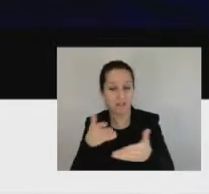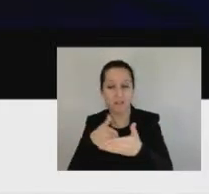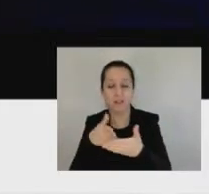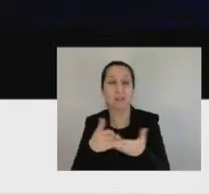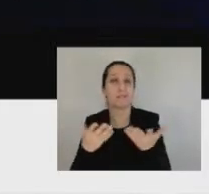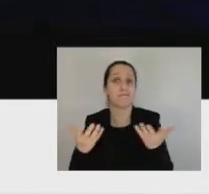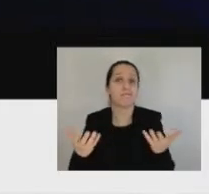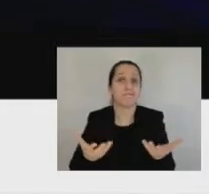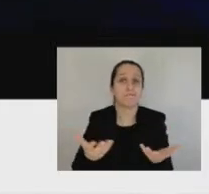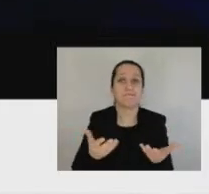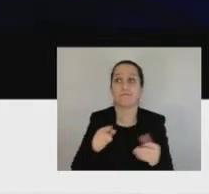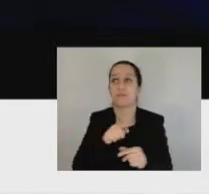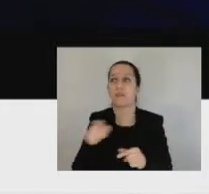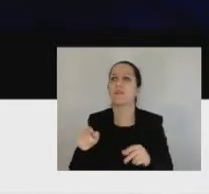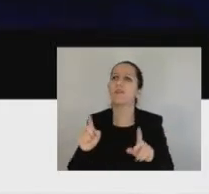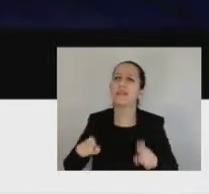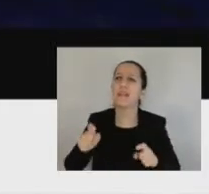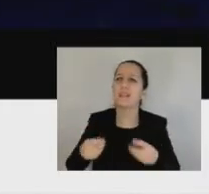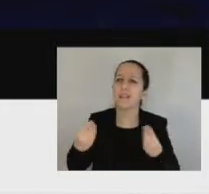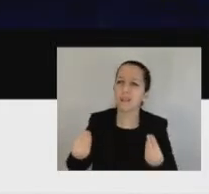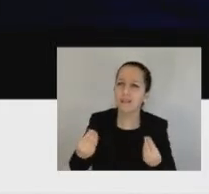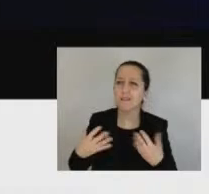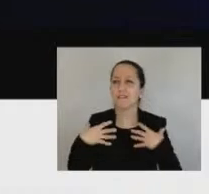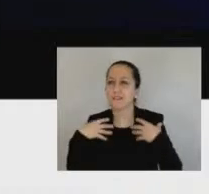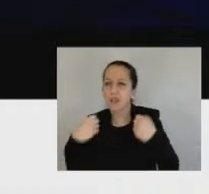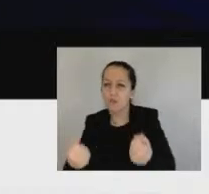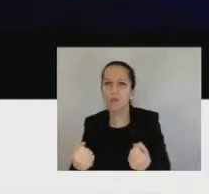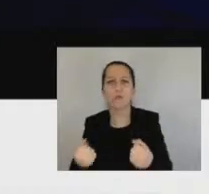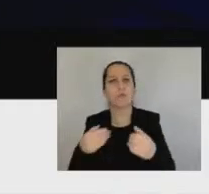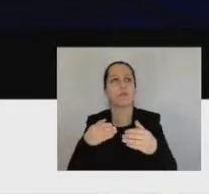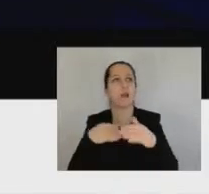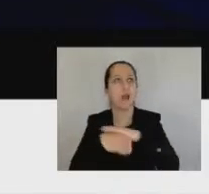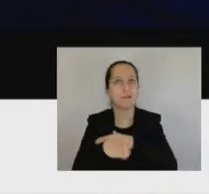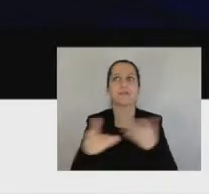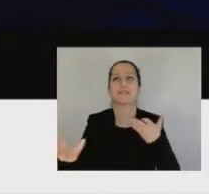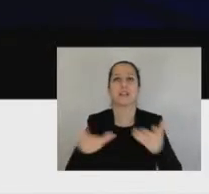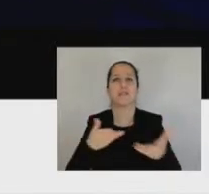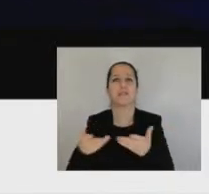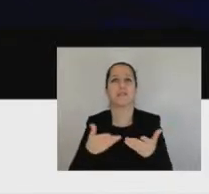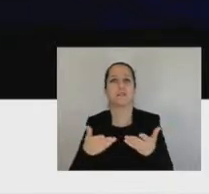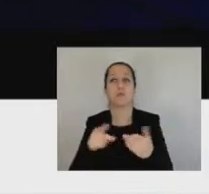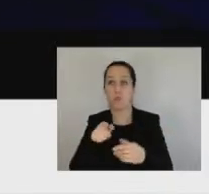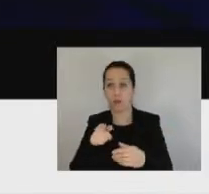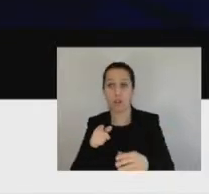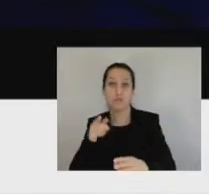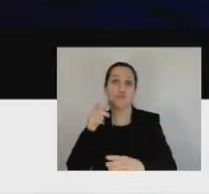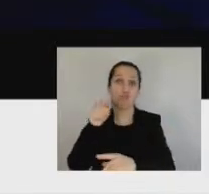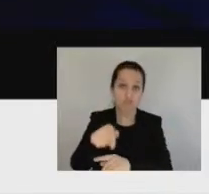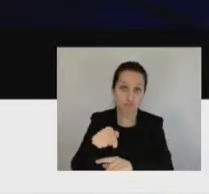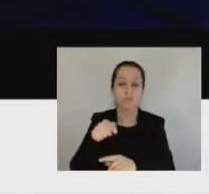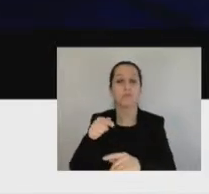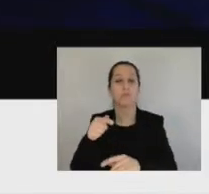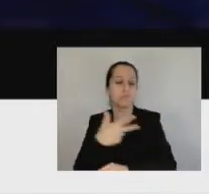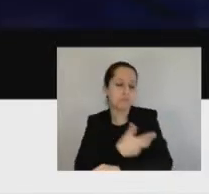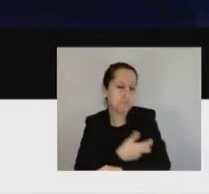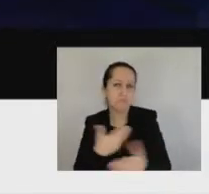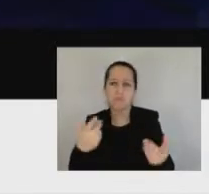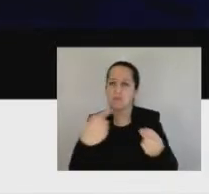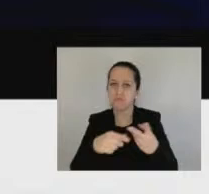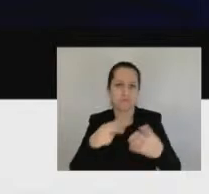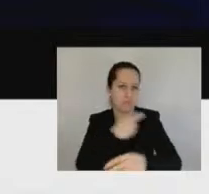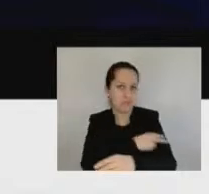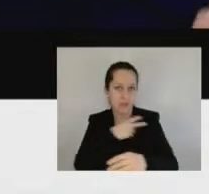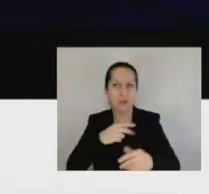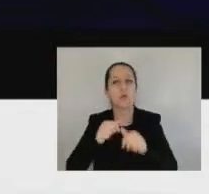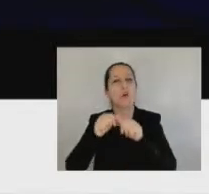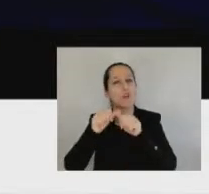that is translated into barriers for demand, for access to services,